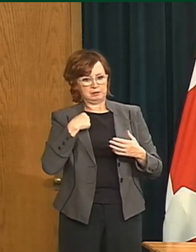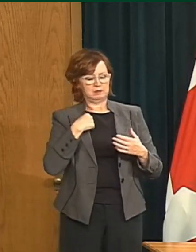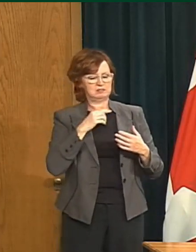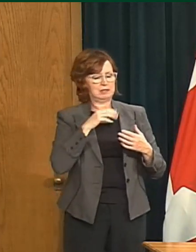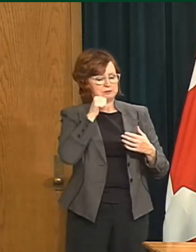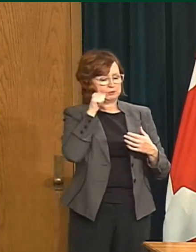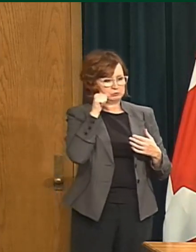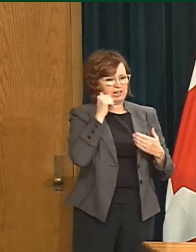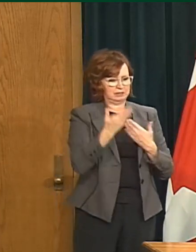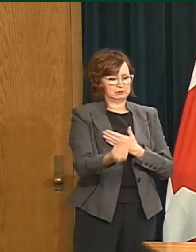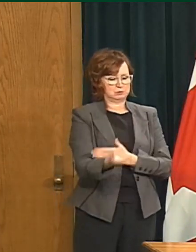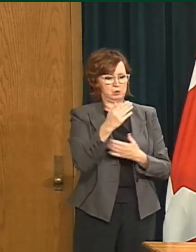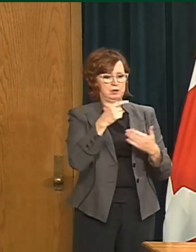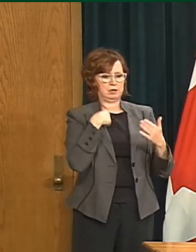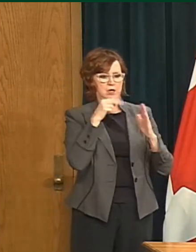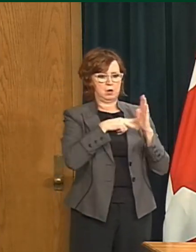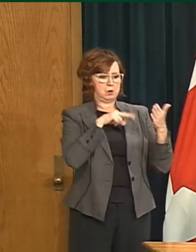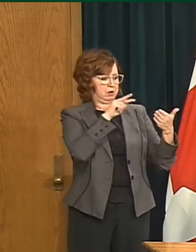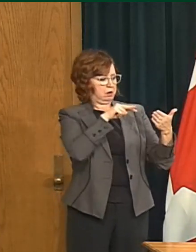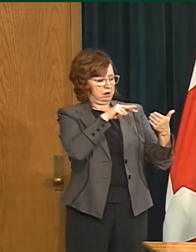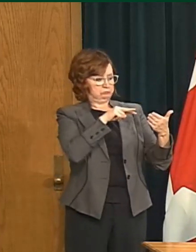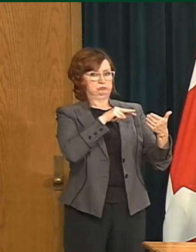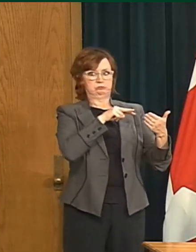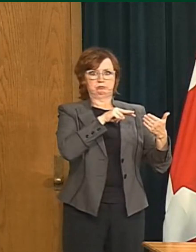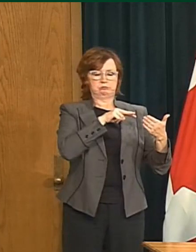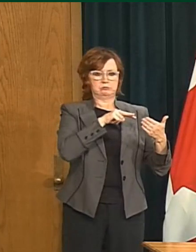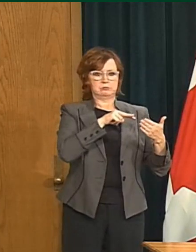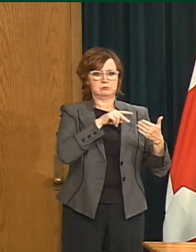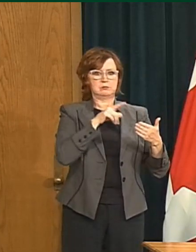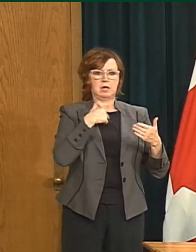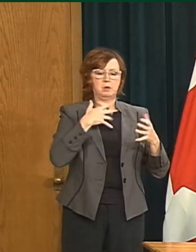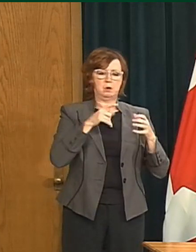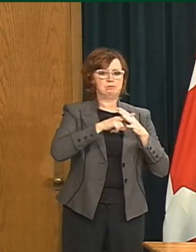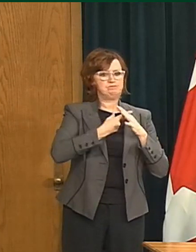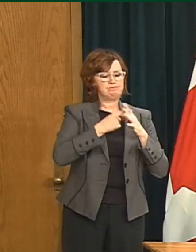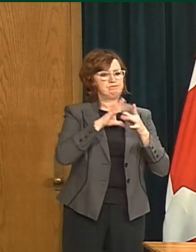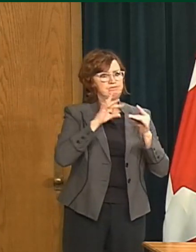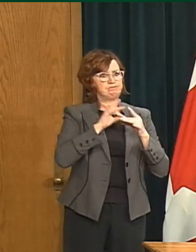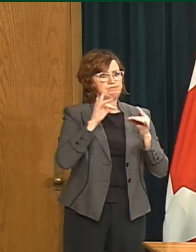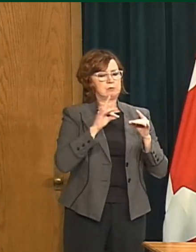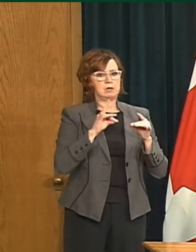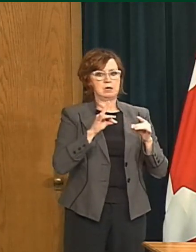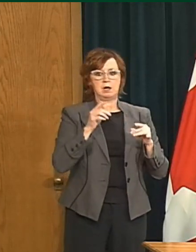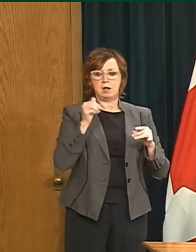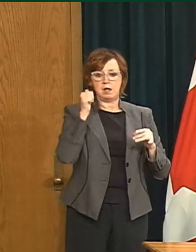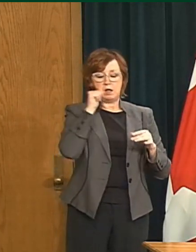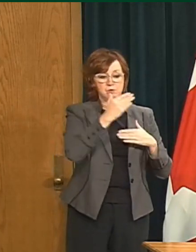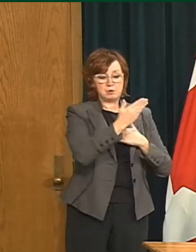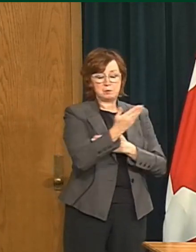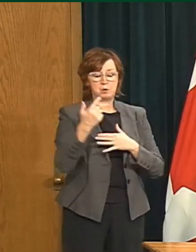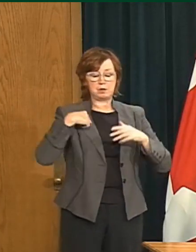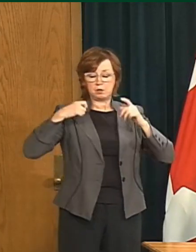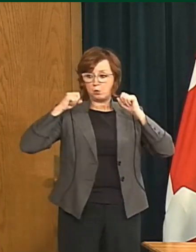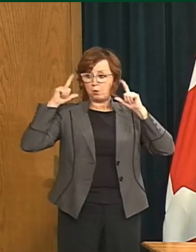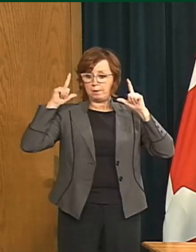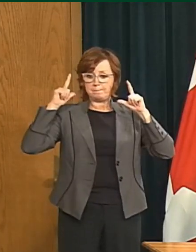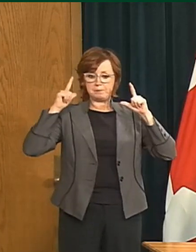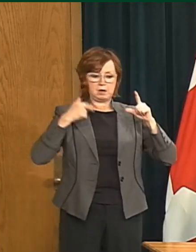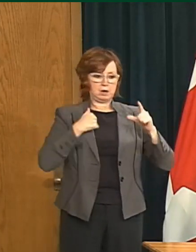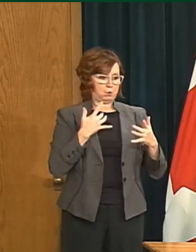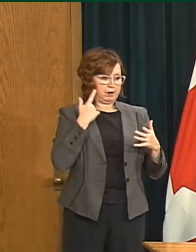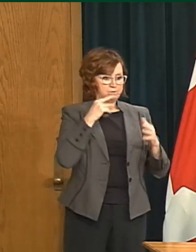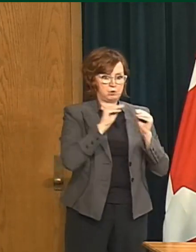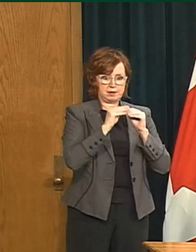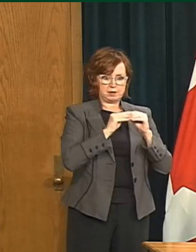I let me begin this way. I wake up each and every morning waiting for the numbers to come in and